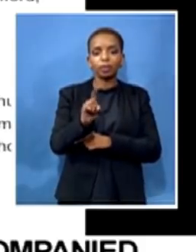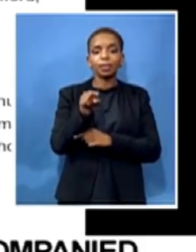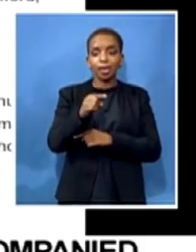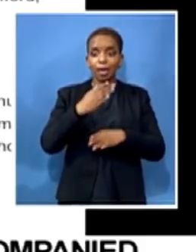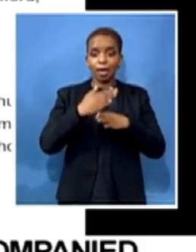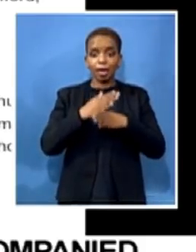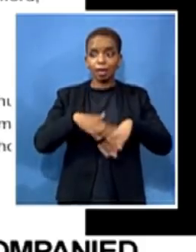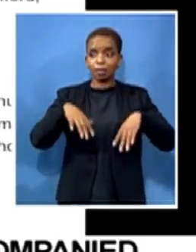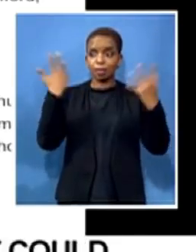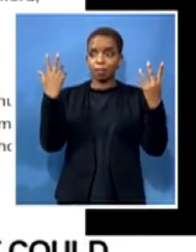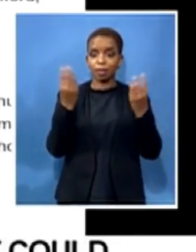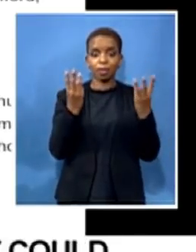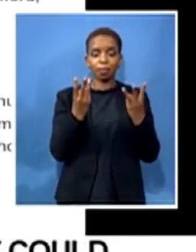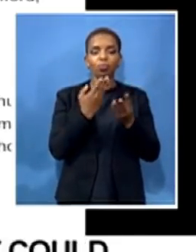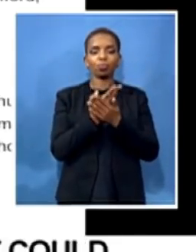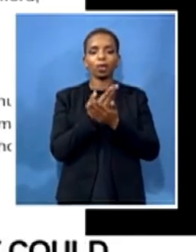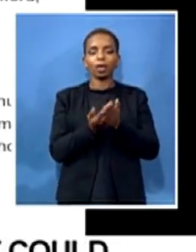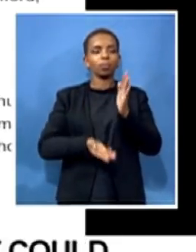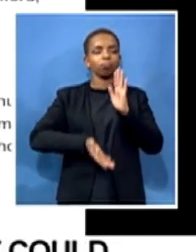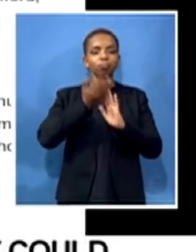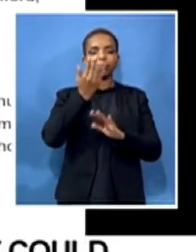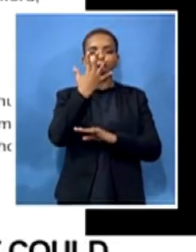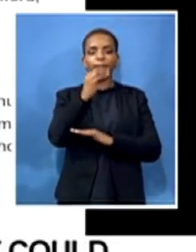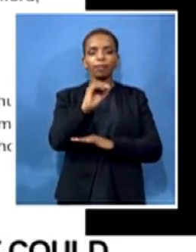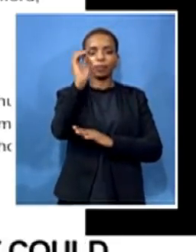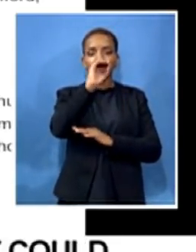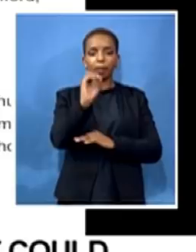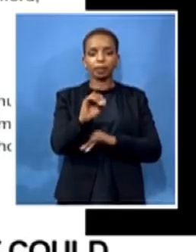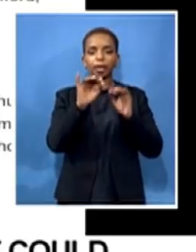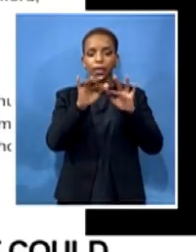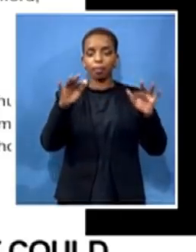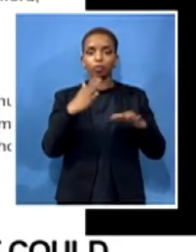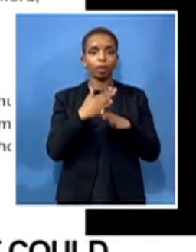this is a big challenge. But